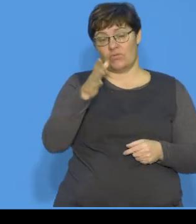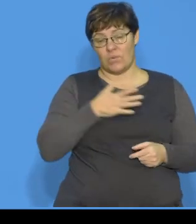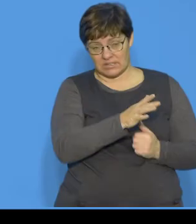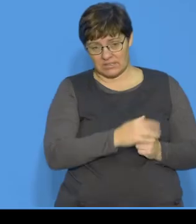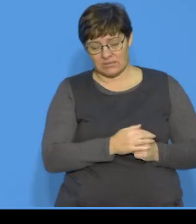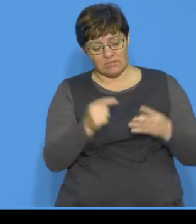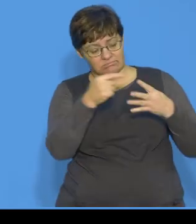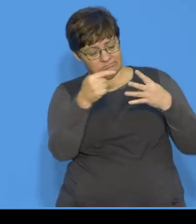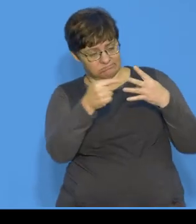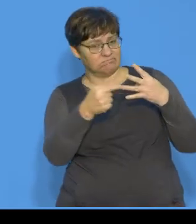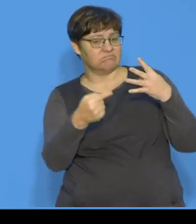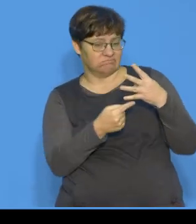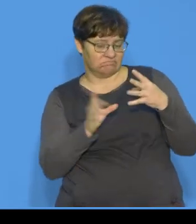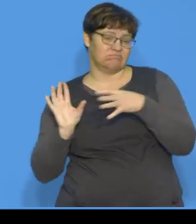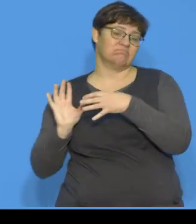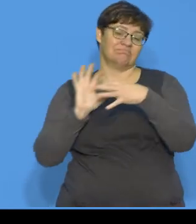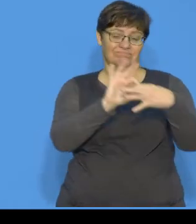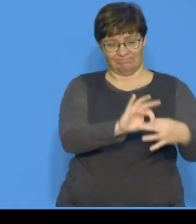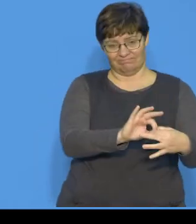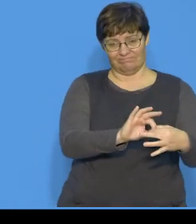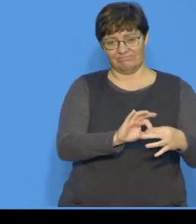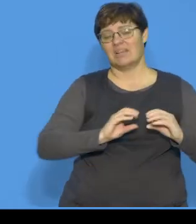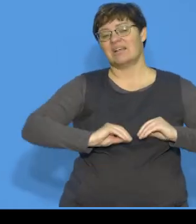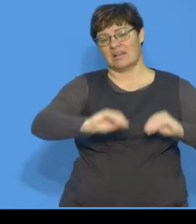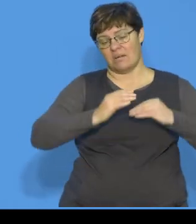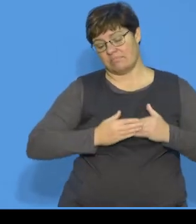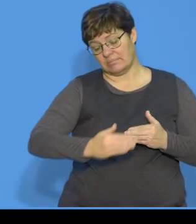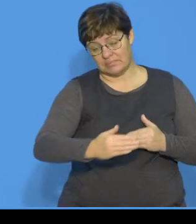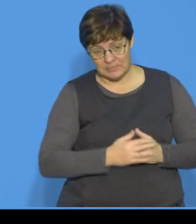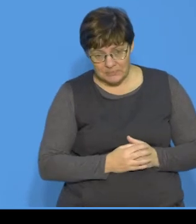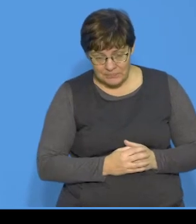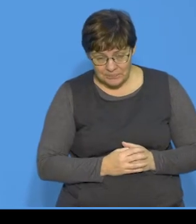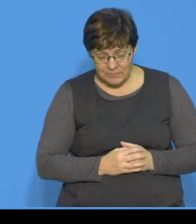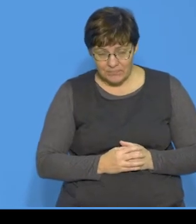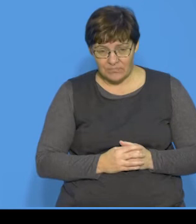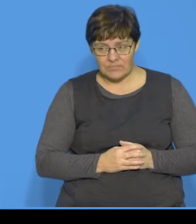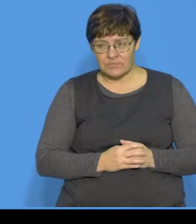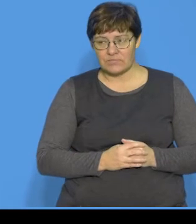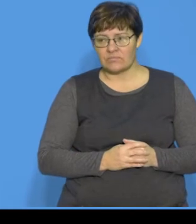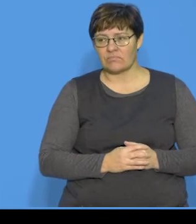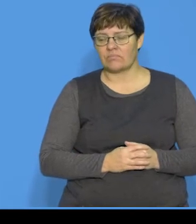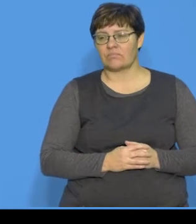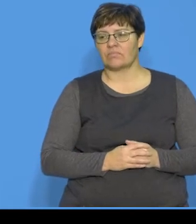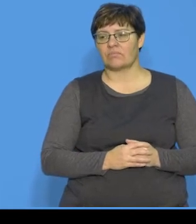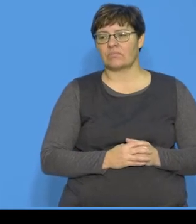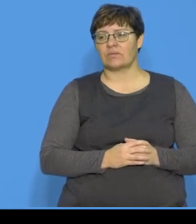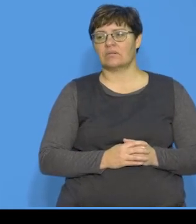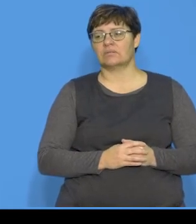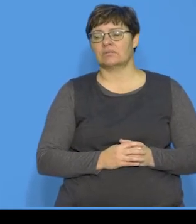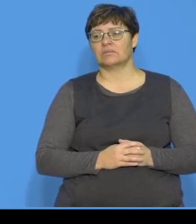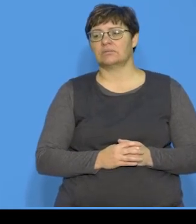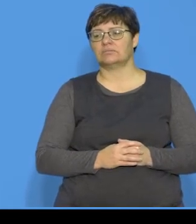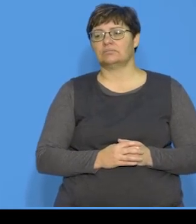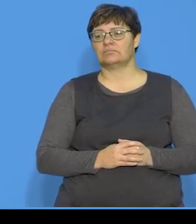to see associated with the next part of the work that we look at. Now, when we